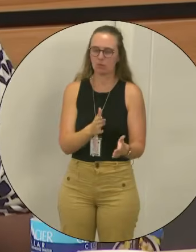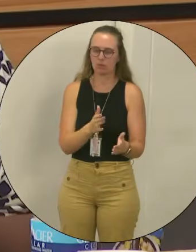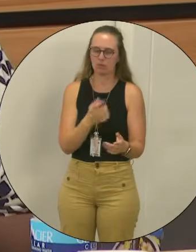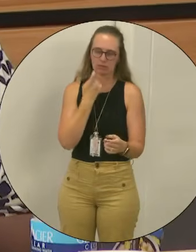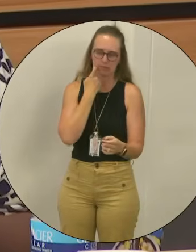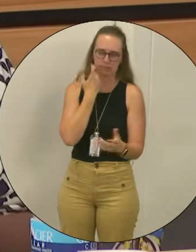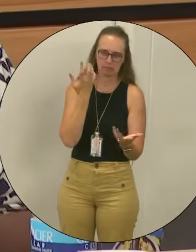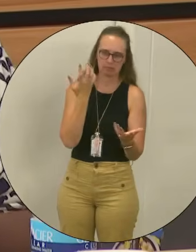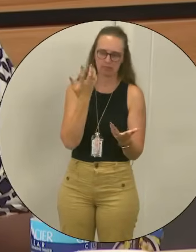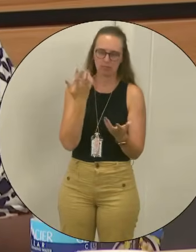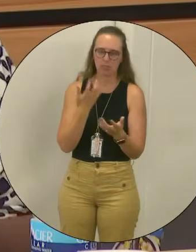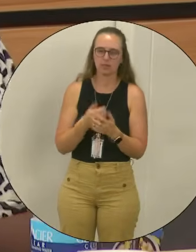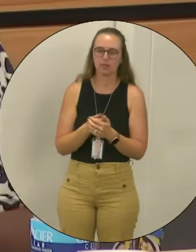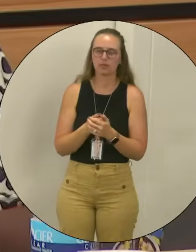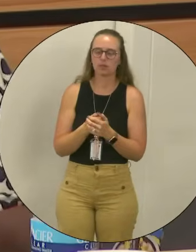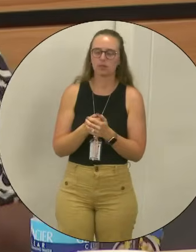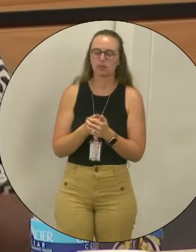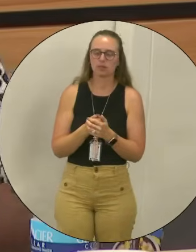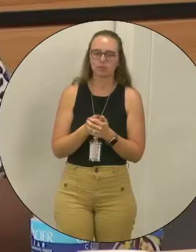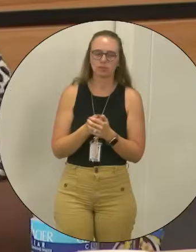late.